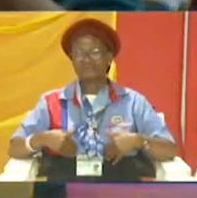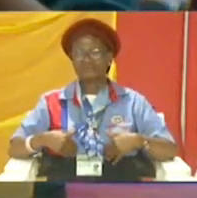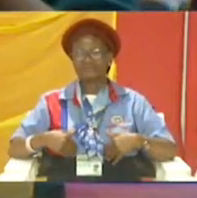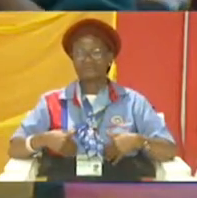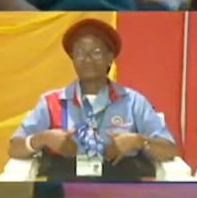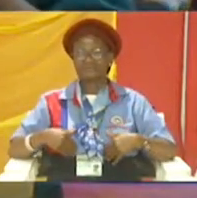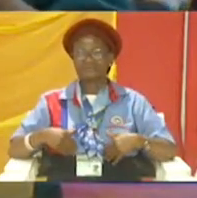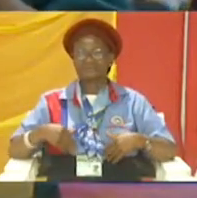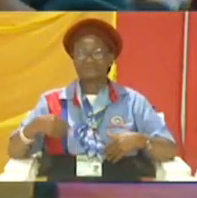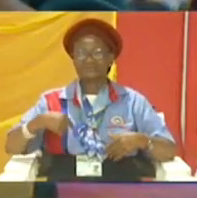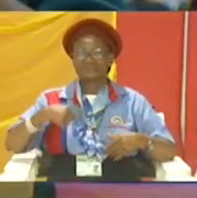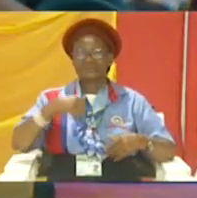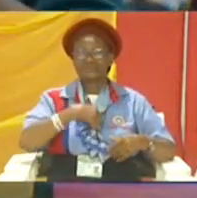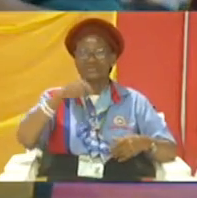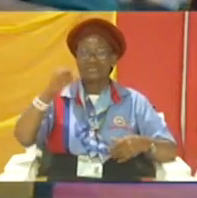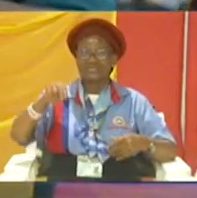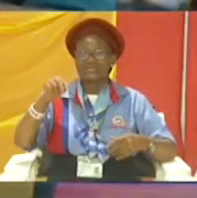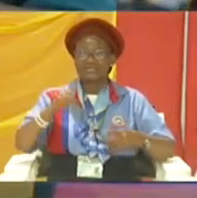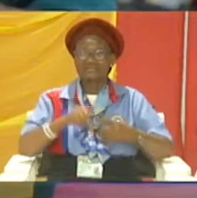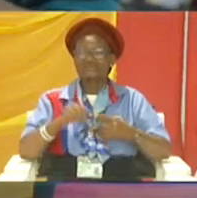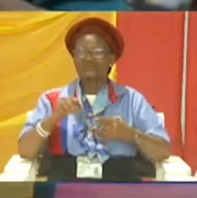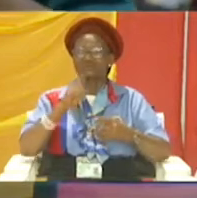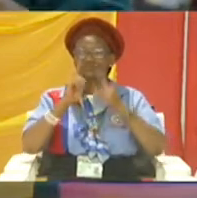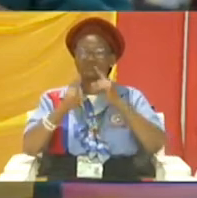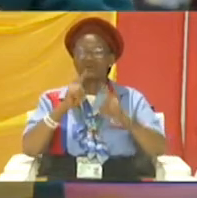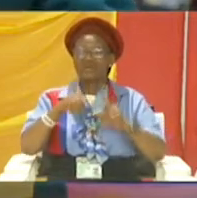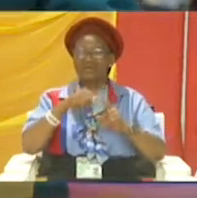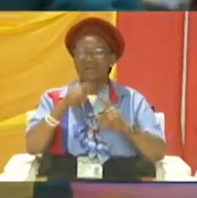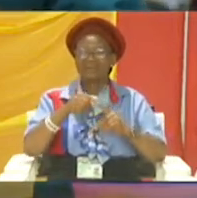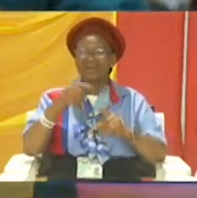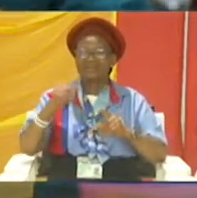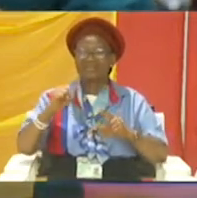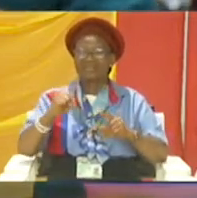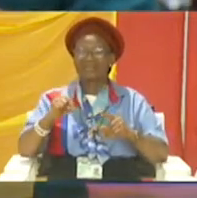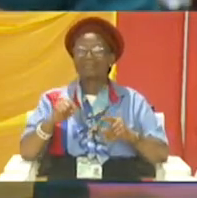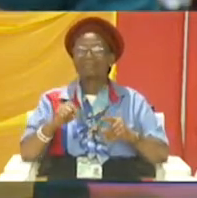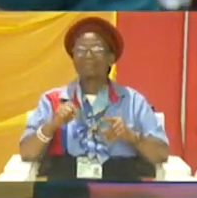need to talk about the marital. Thank